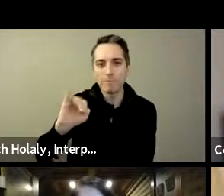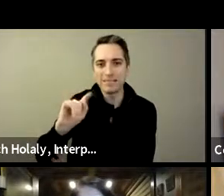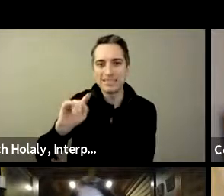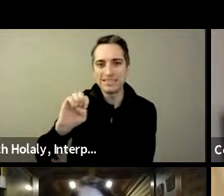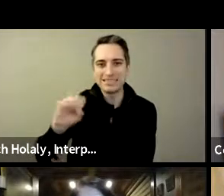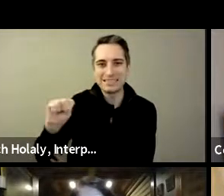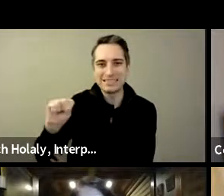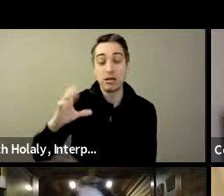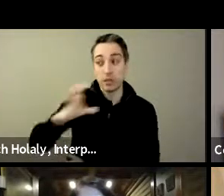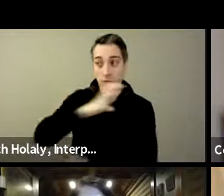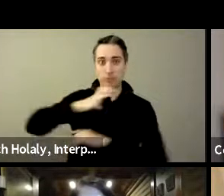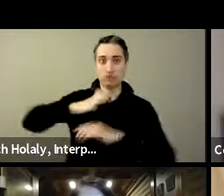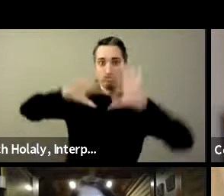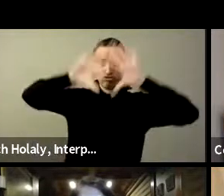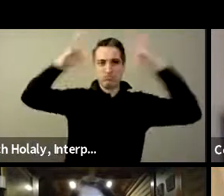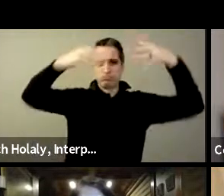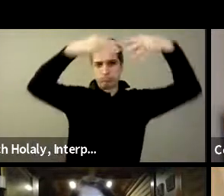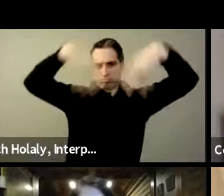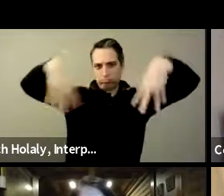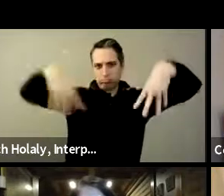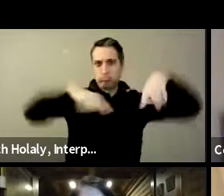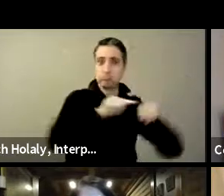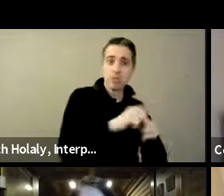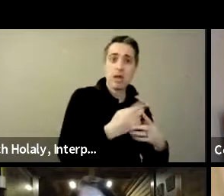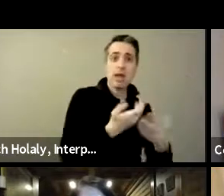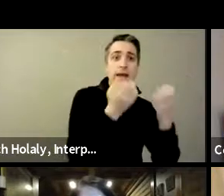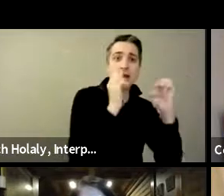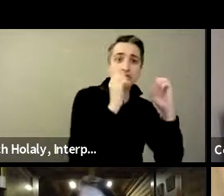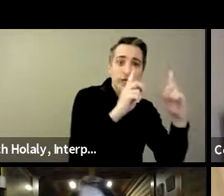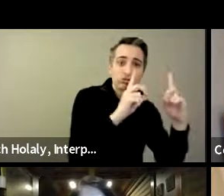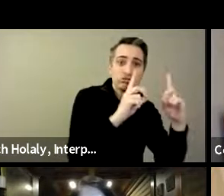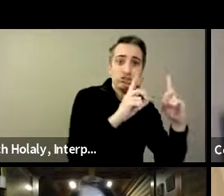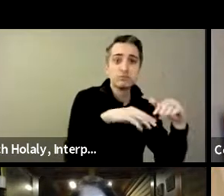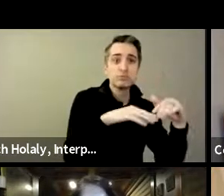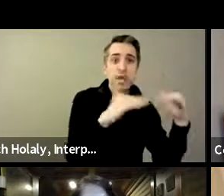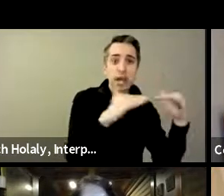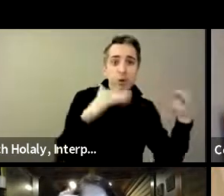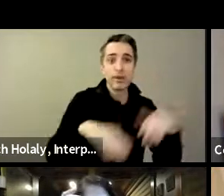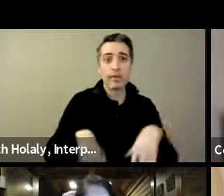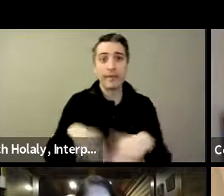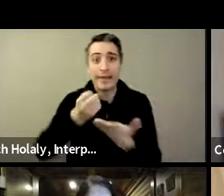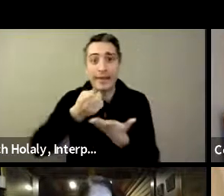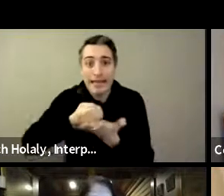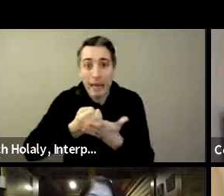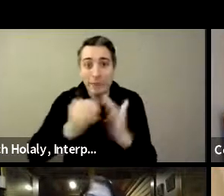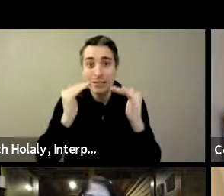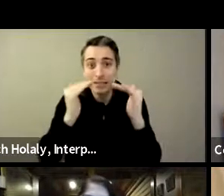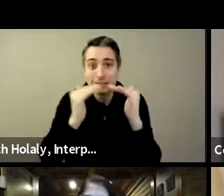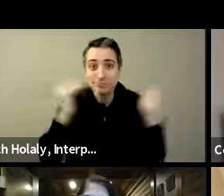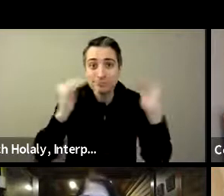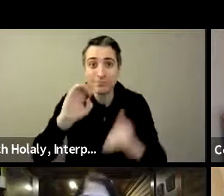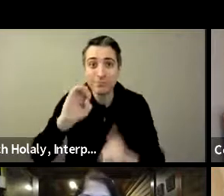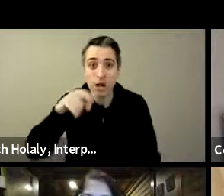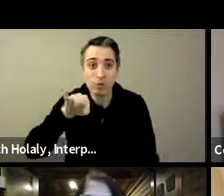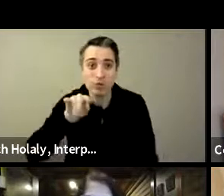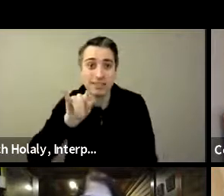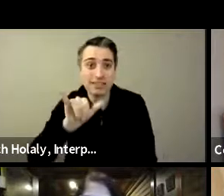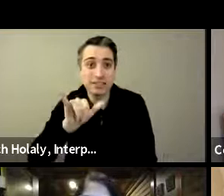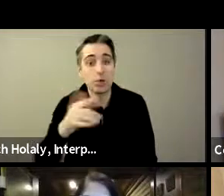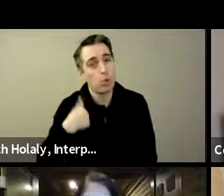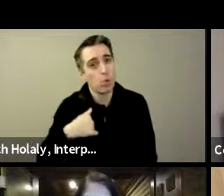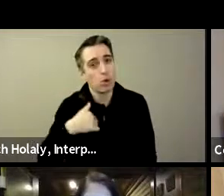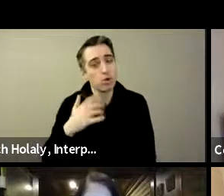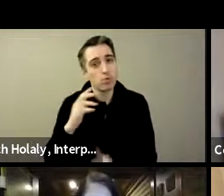talked already about education equity and economic equity. So just know going in, those are committees that we will be hoping to